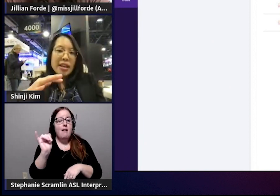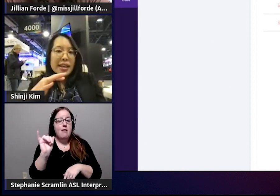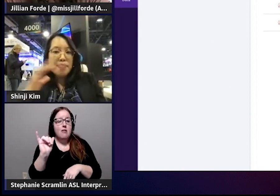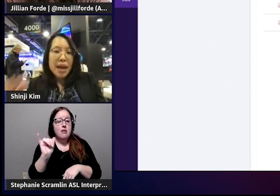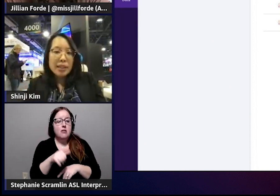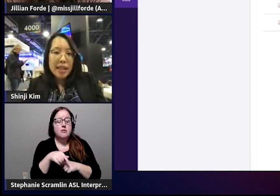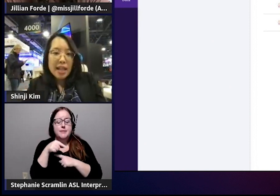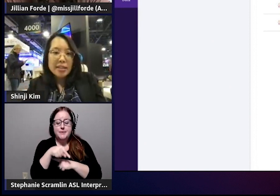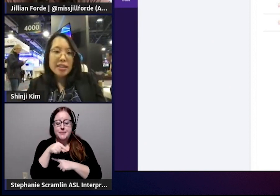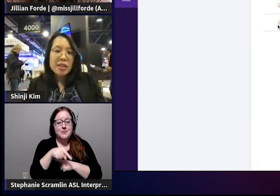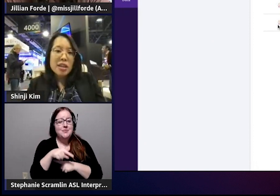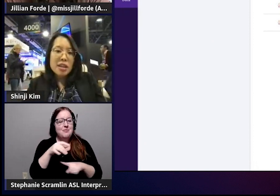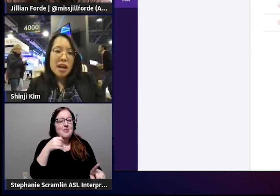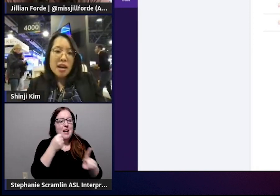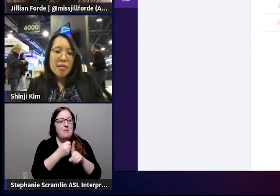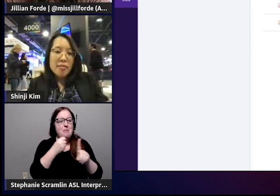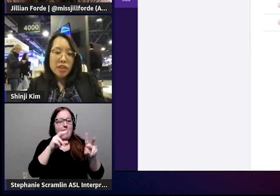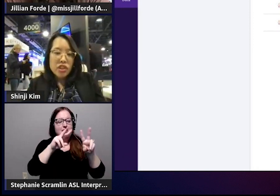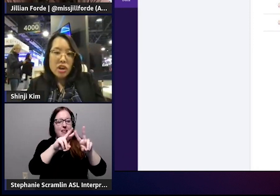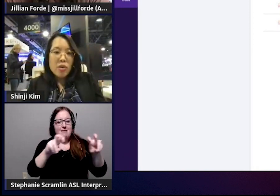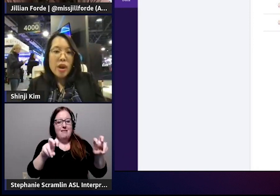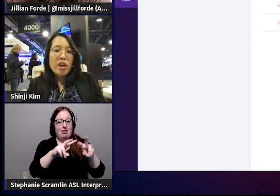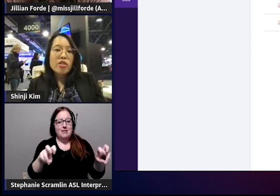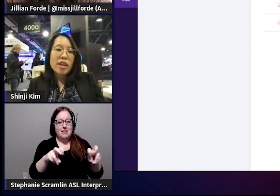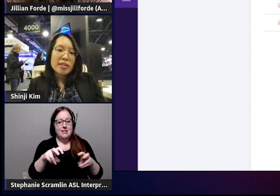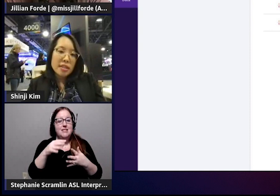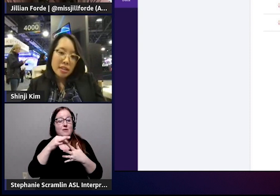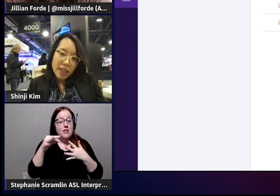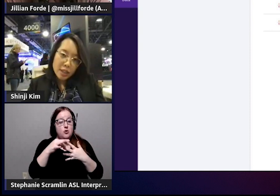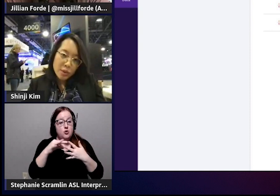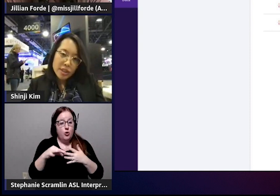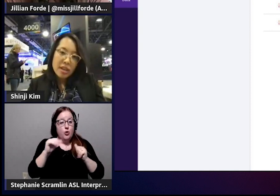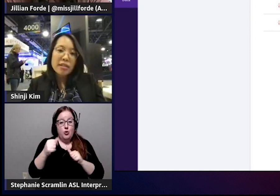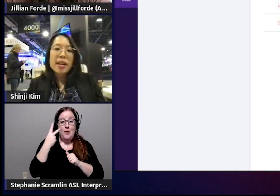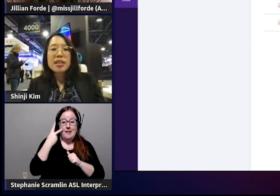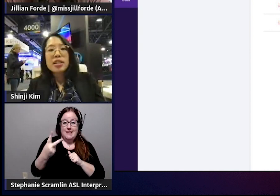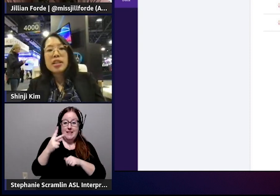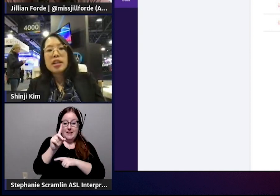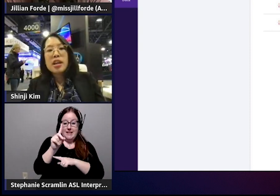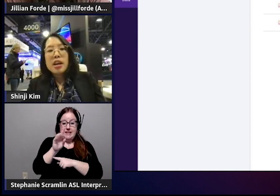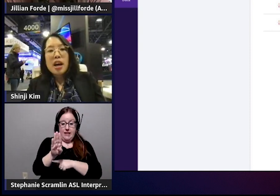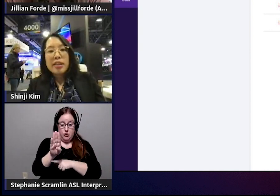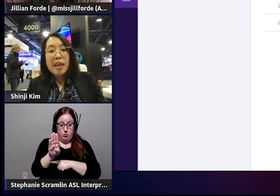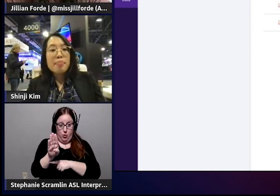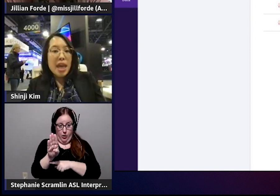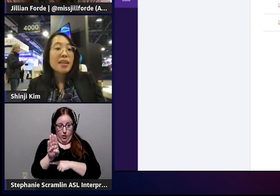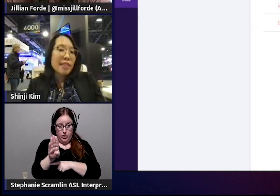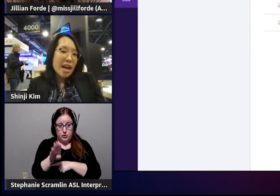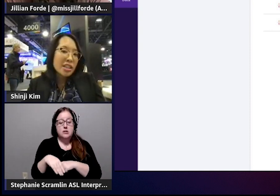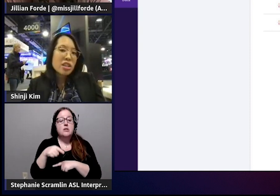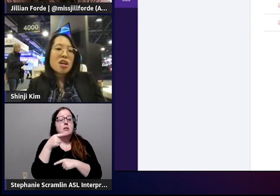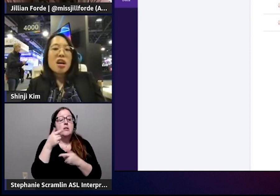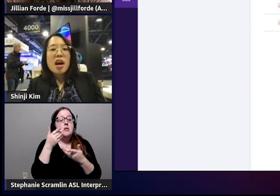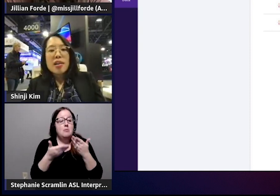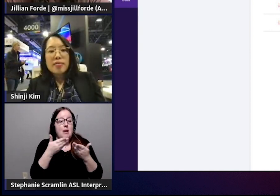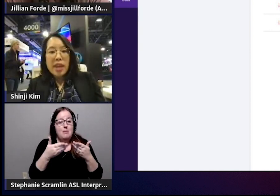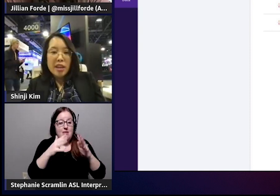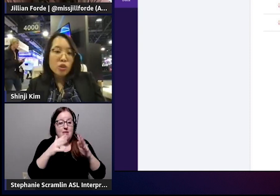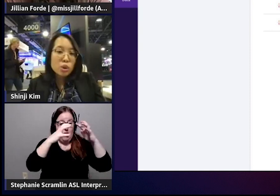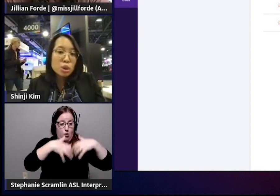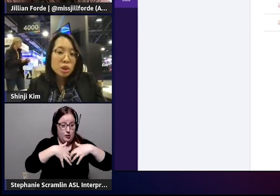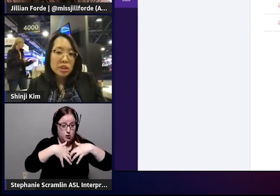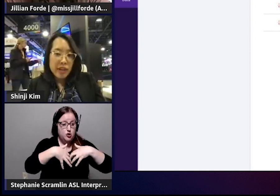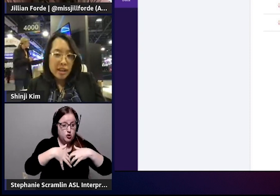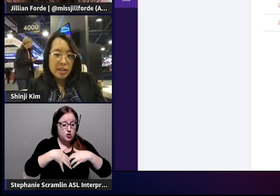this impact analysis feature where you can see the dashboards that are crashing, that may crash,